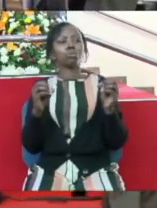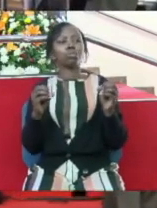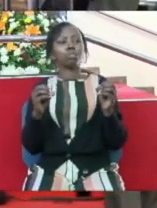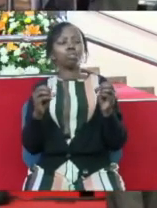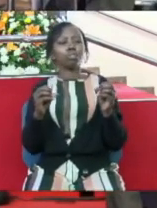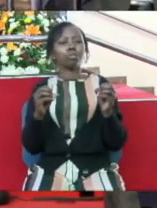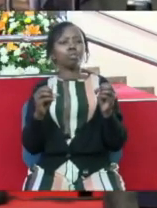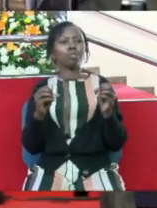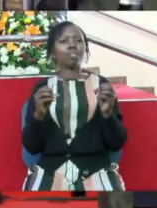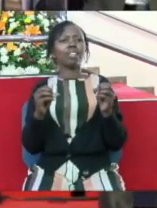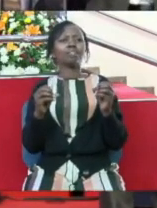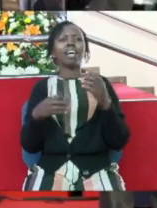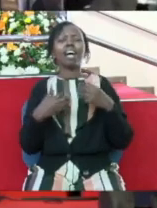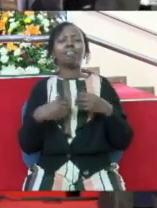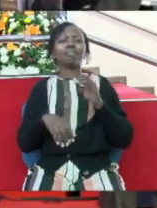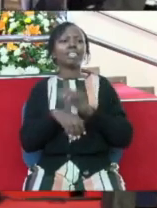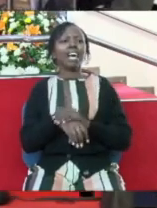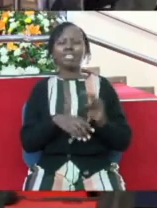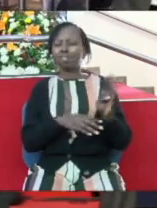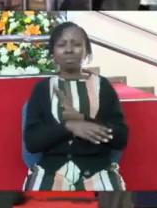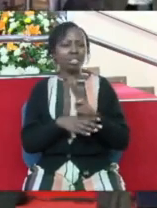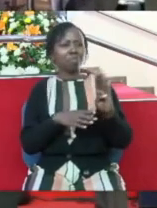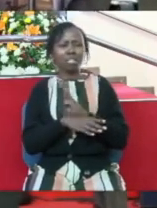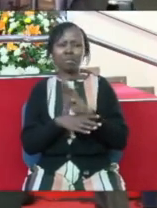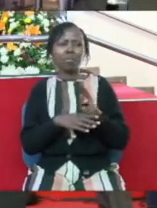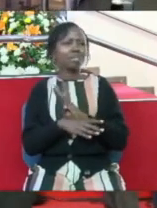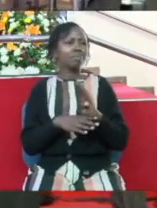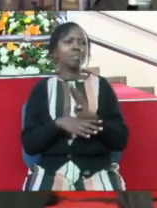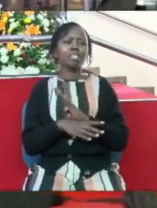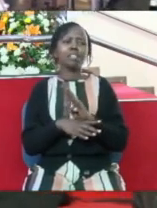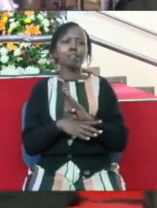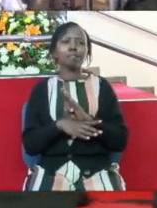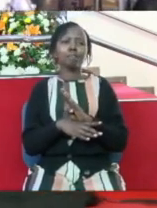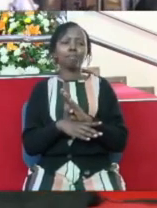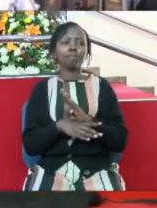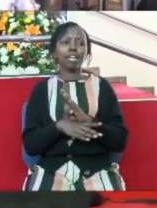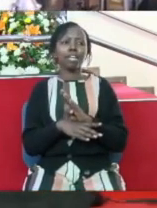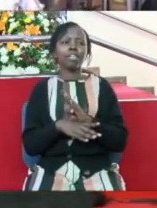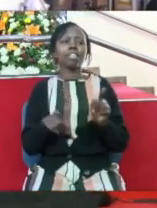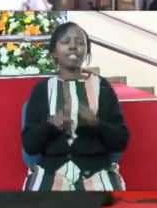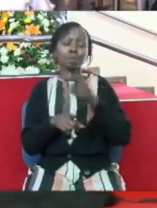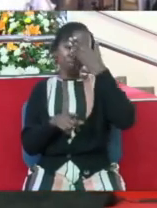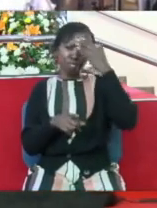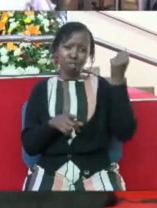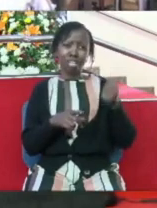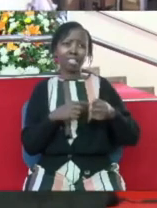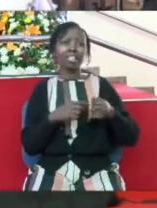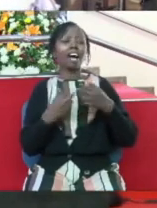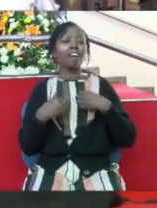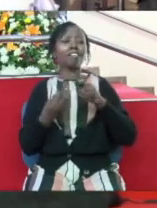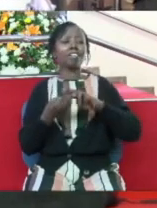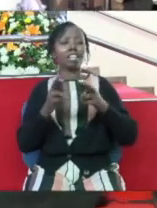clogged by so much, just like Jacob was clogged by so much in the house of Laban. Tumeshikamana na mambo mengi kama Yakobo aliposhikamana na mambo katika pako.